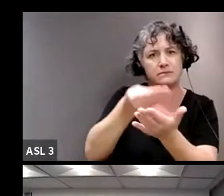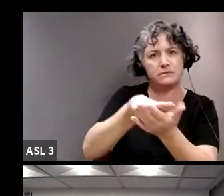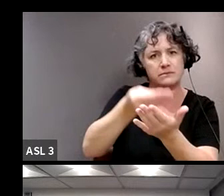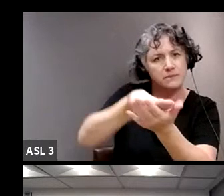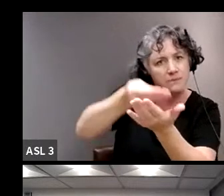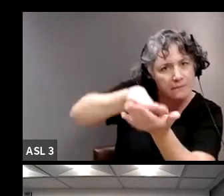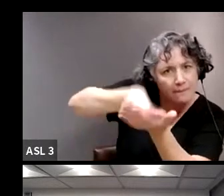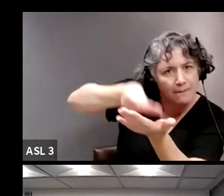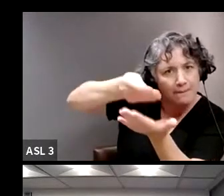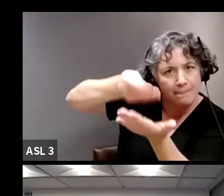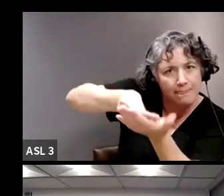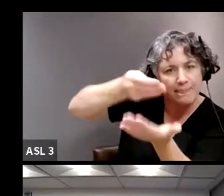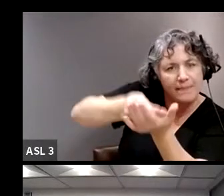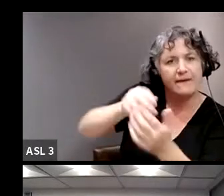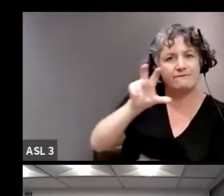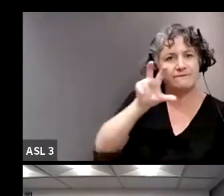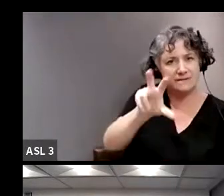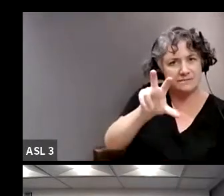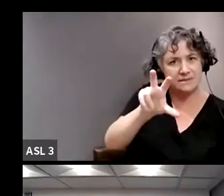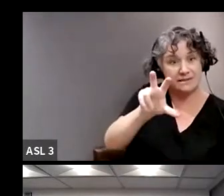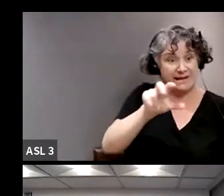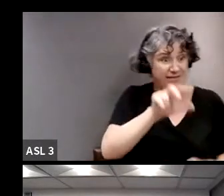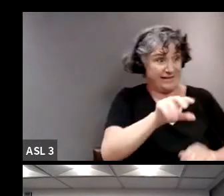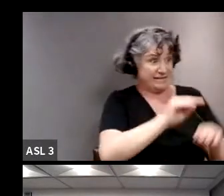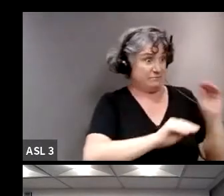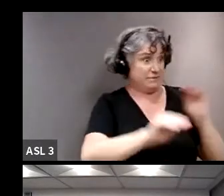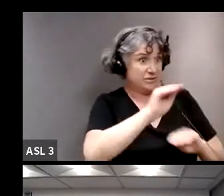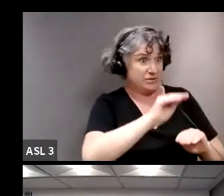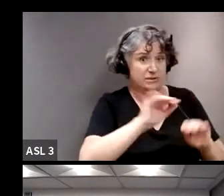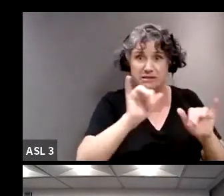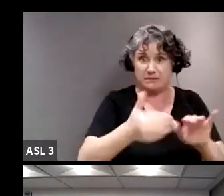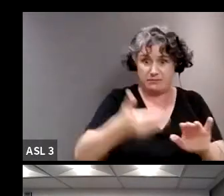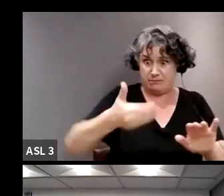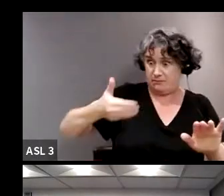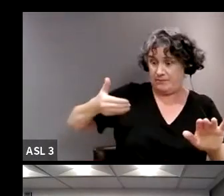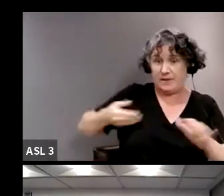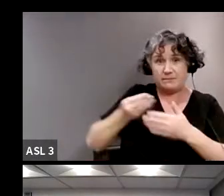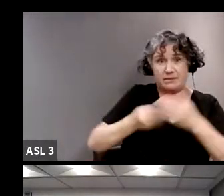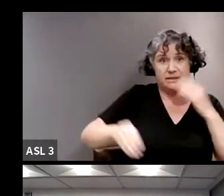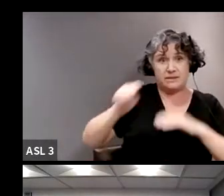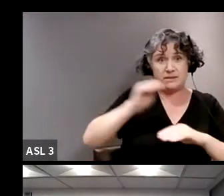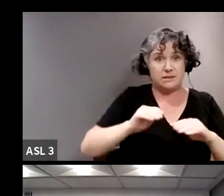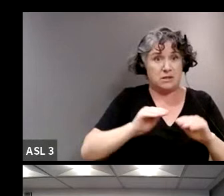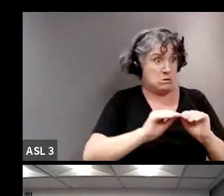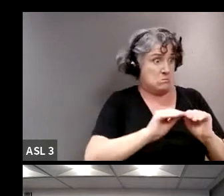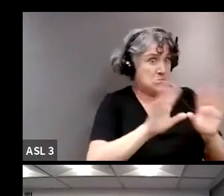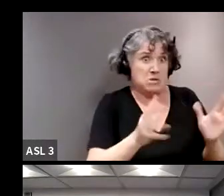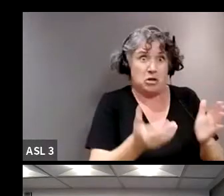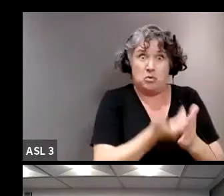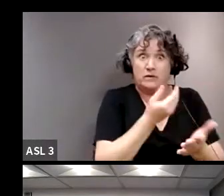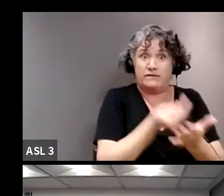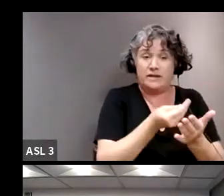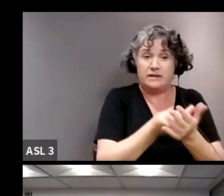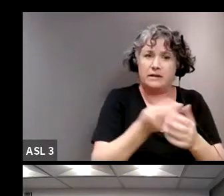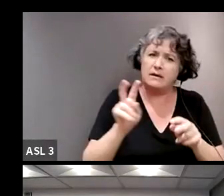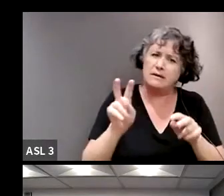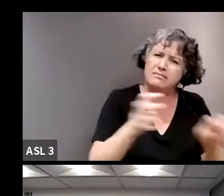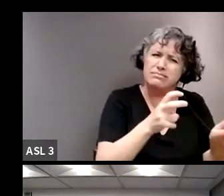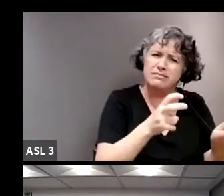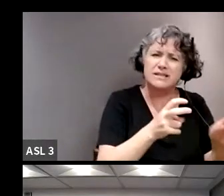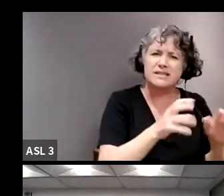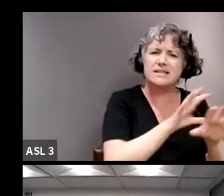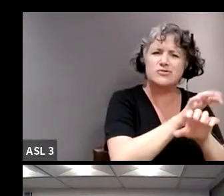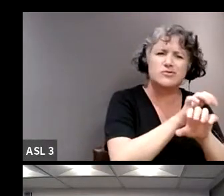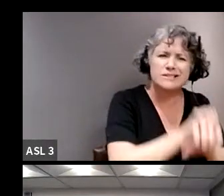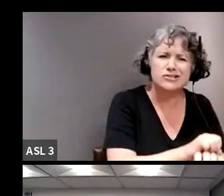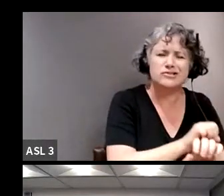budget like previous budgets allocates far far more of the new funding available into traditional policing far more than